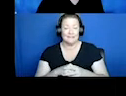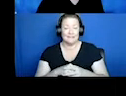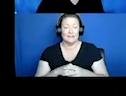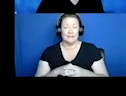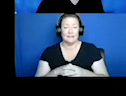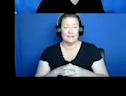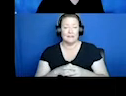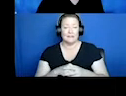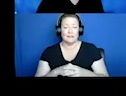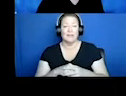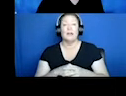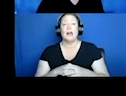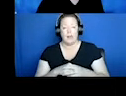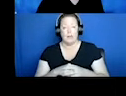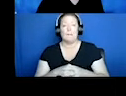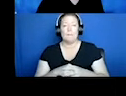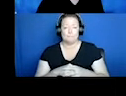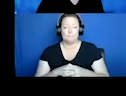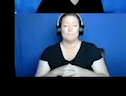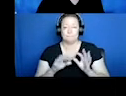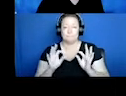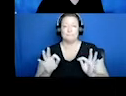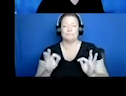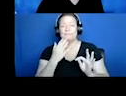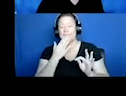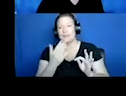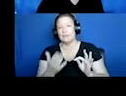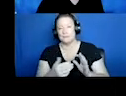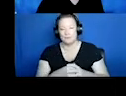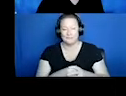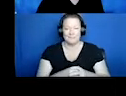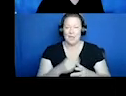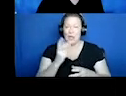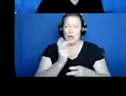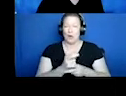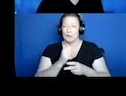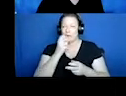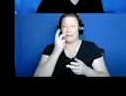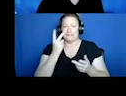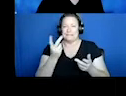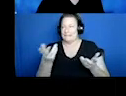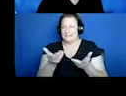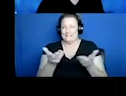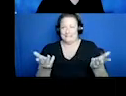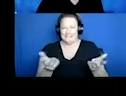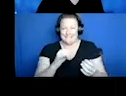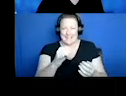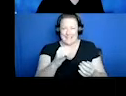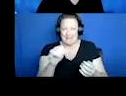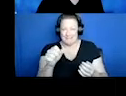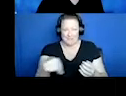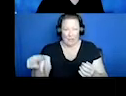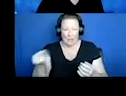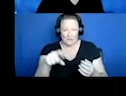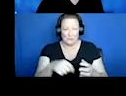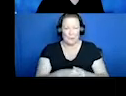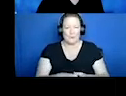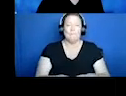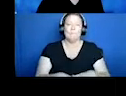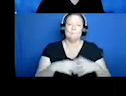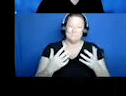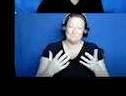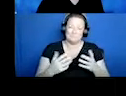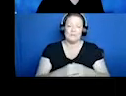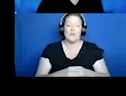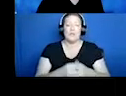Yep, I do see a map. Looks great. Okay, thank you, Clarke. It's really hard to not see what everyone else is seeing. Without going into a ton of detail,